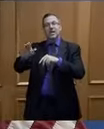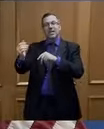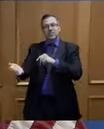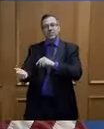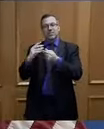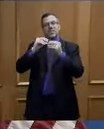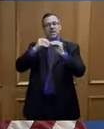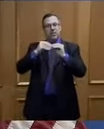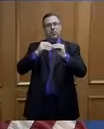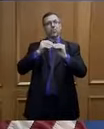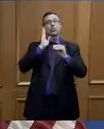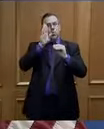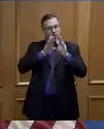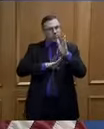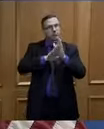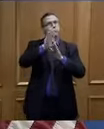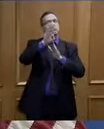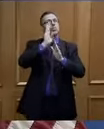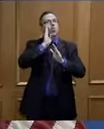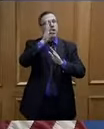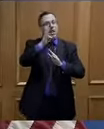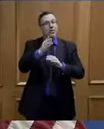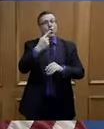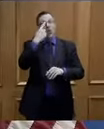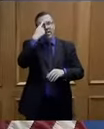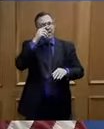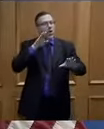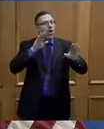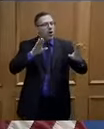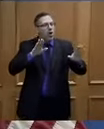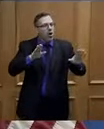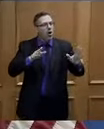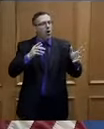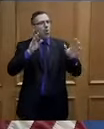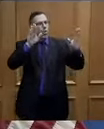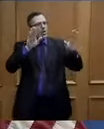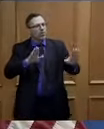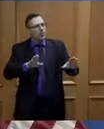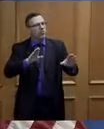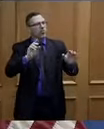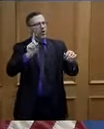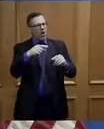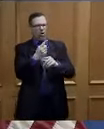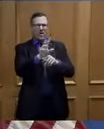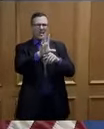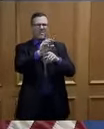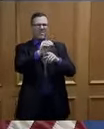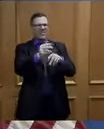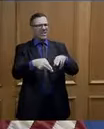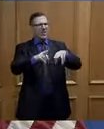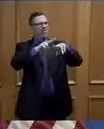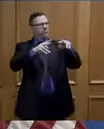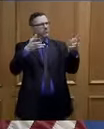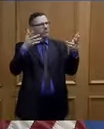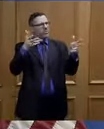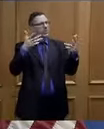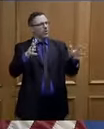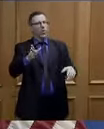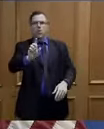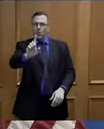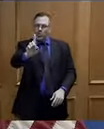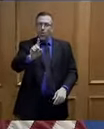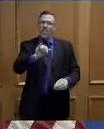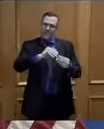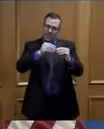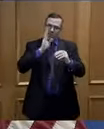our numbers have been lower lately as far as daily rise, because I think very soon you will see a pretty significant pickup in that